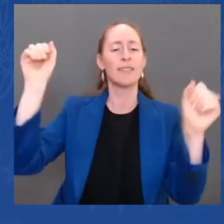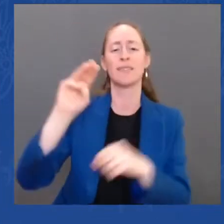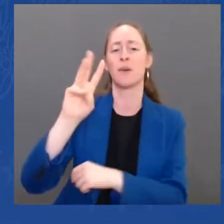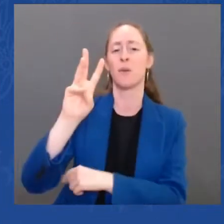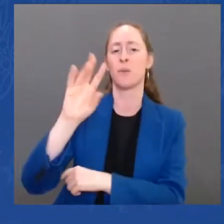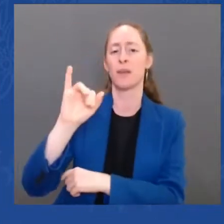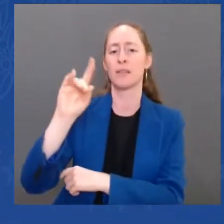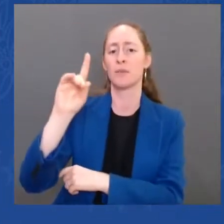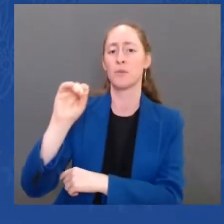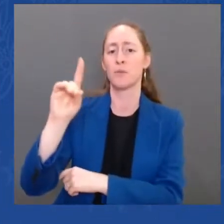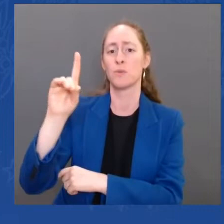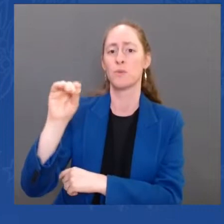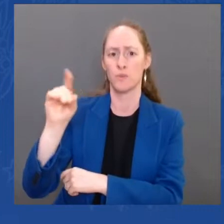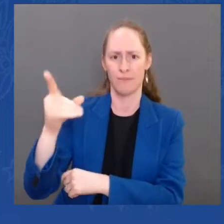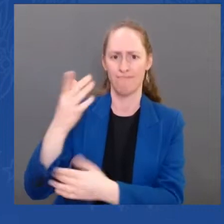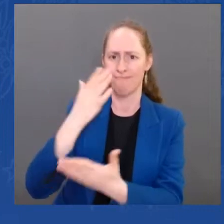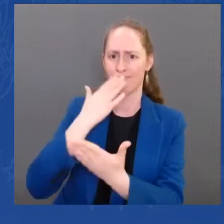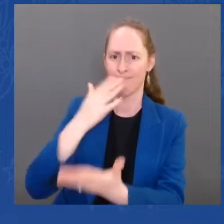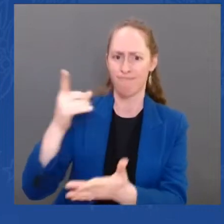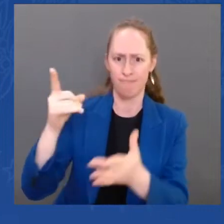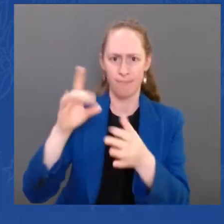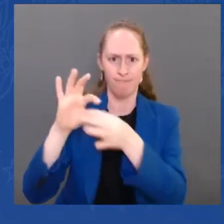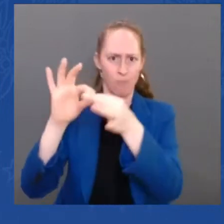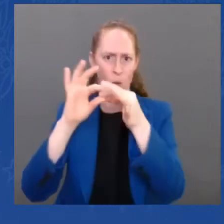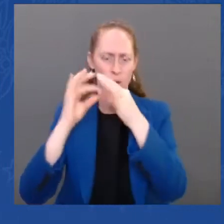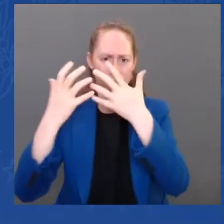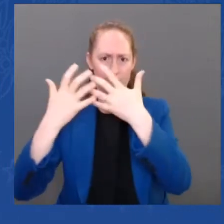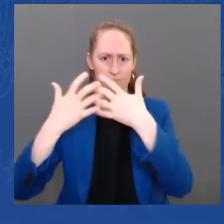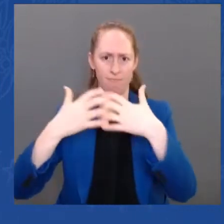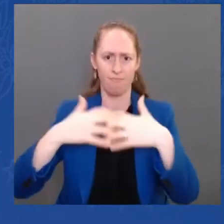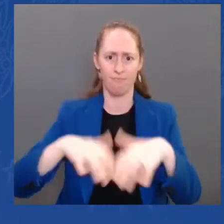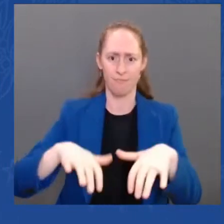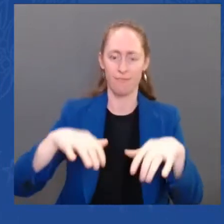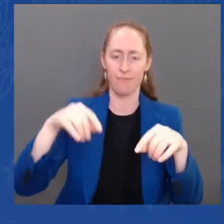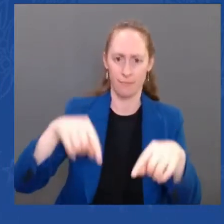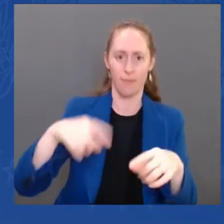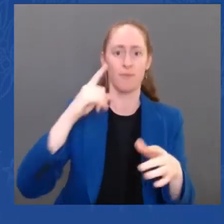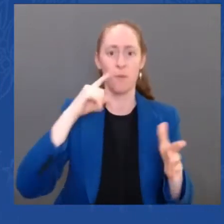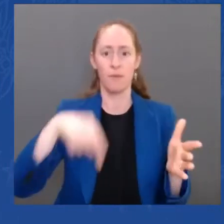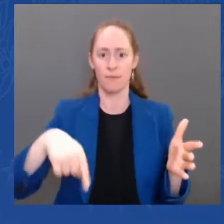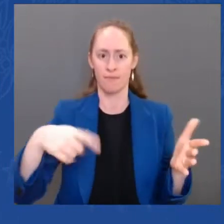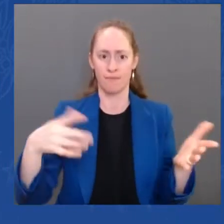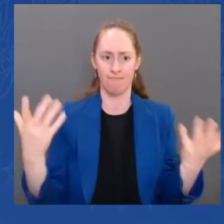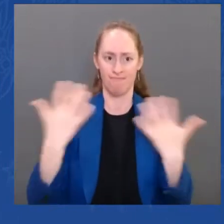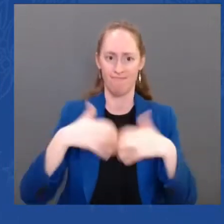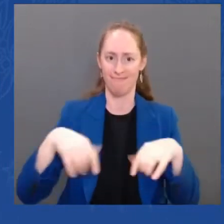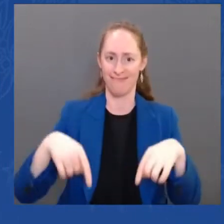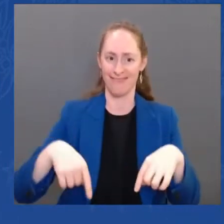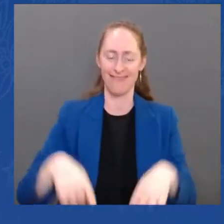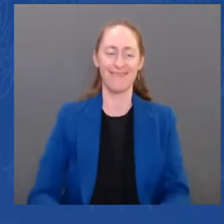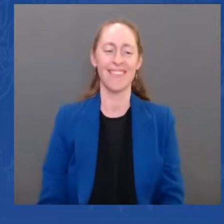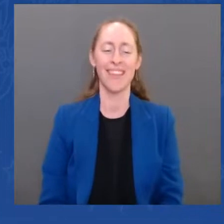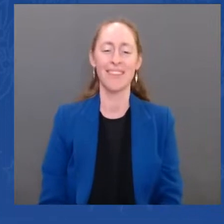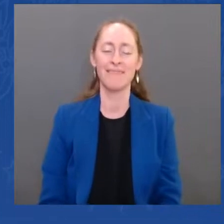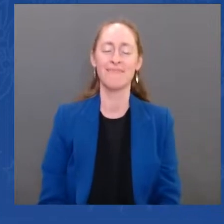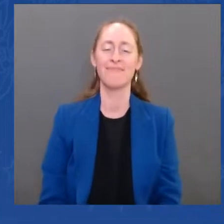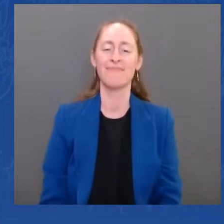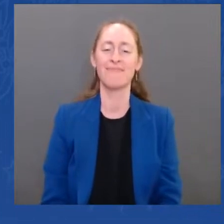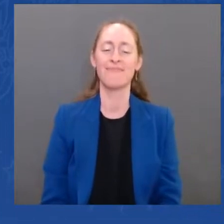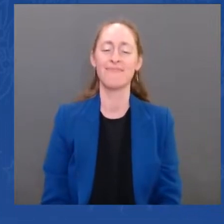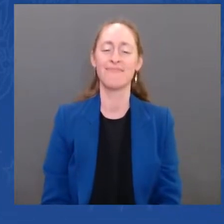U.S. dialogue relations, and for all the hard work to make this summit, I hope you believe, a